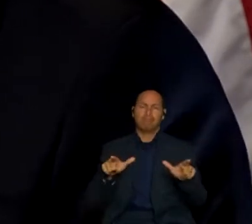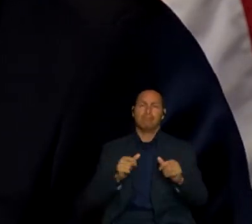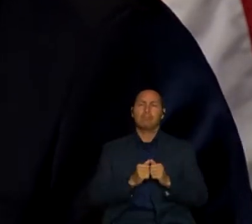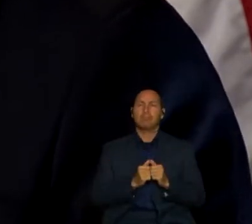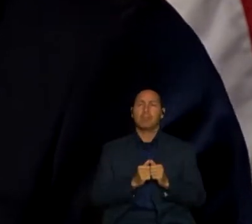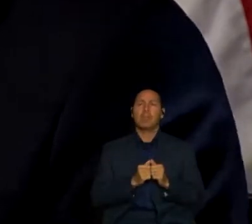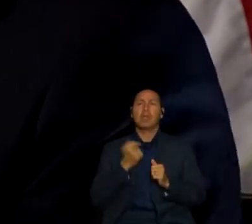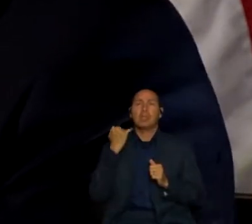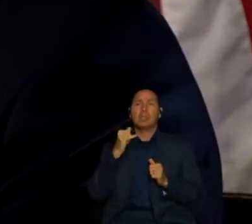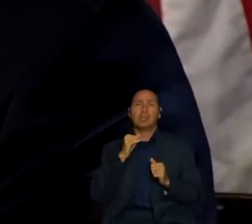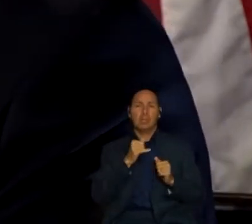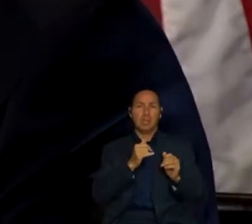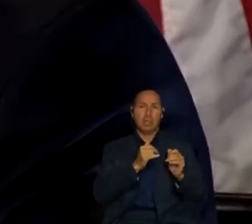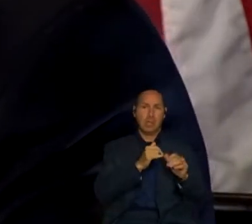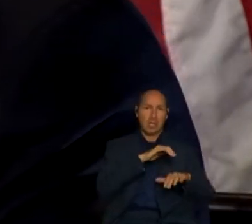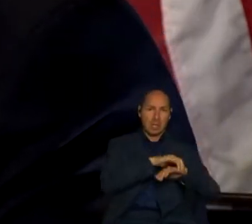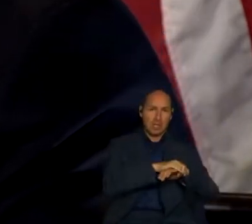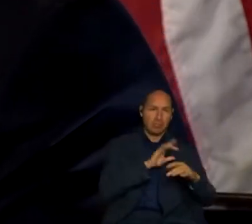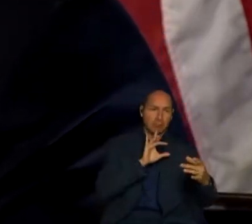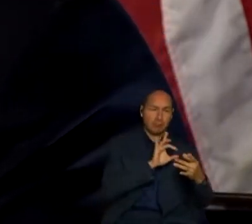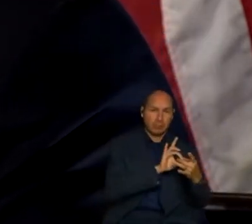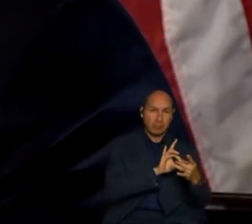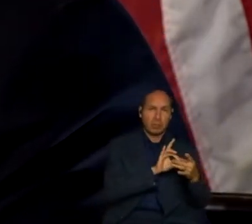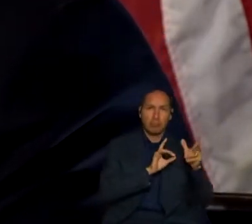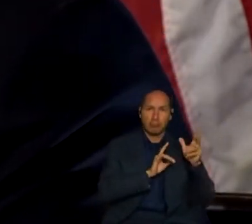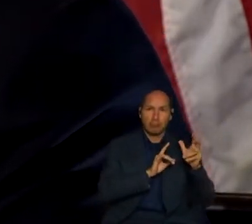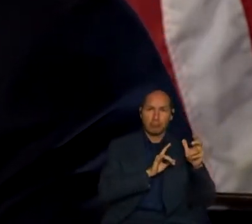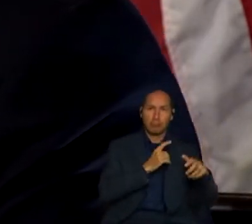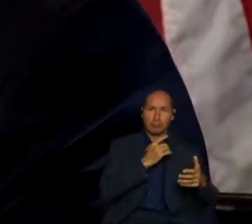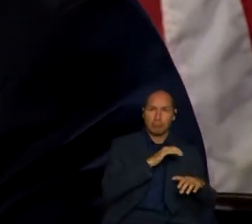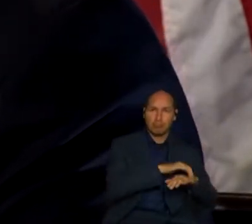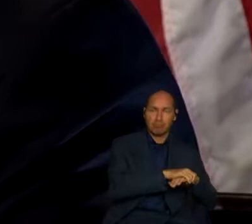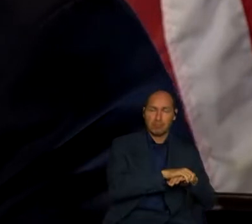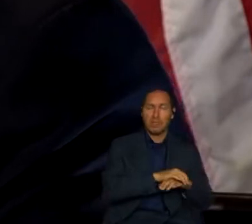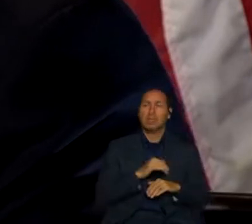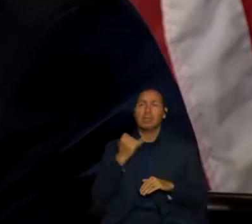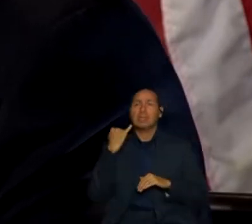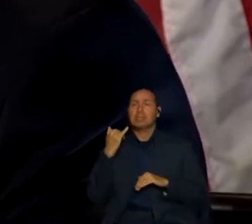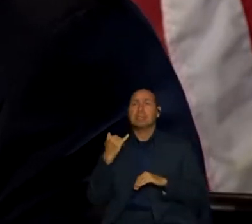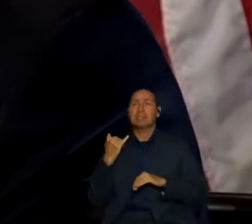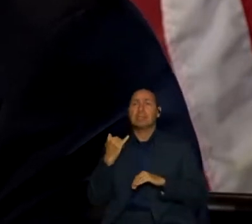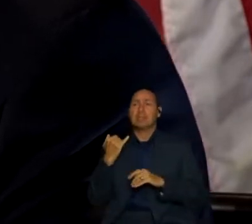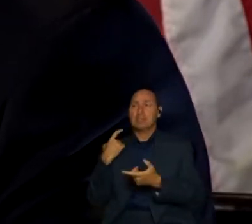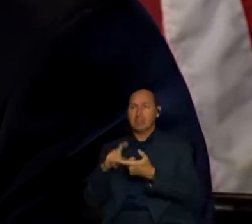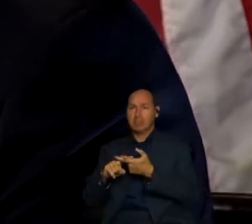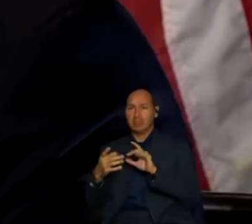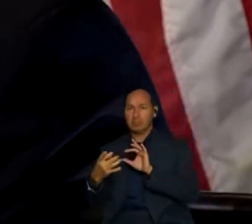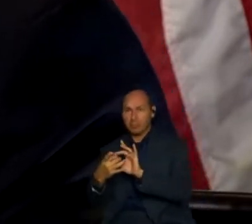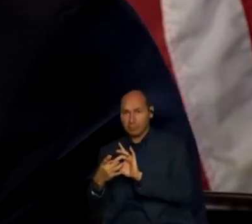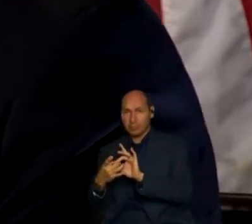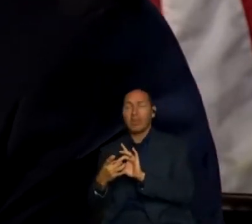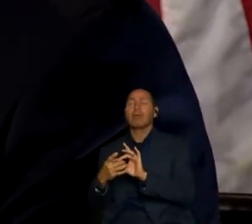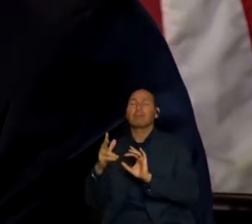the English website, you'll get the English audio. If you log in to the Spanish website, you'll get the